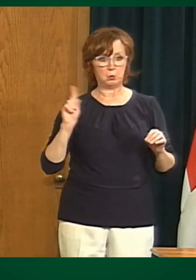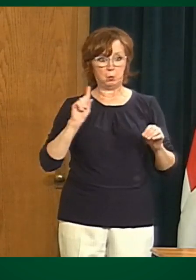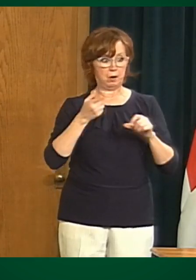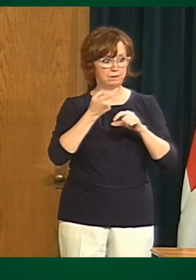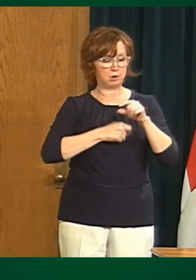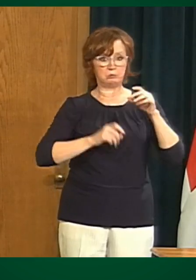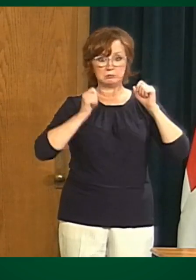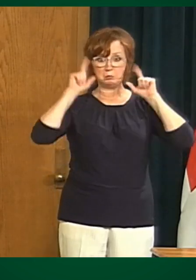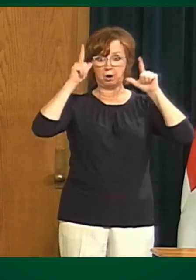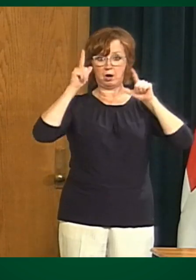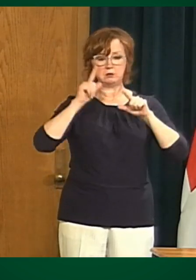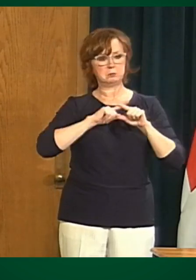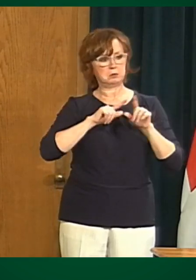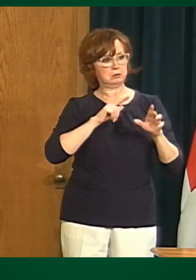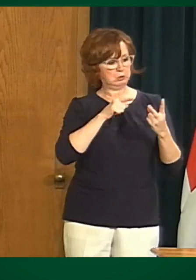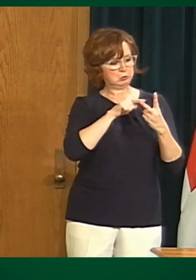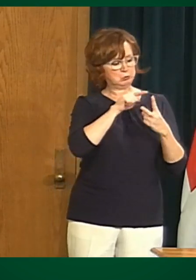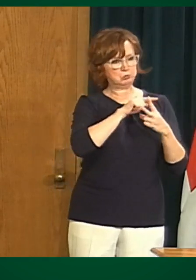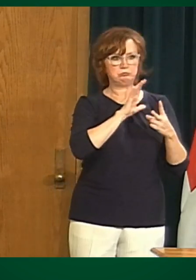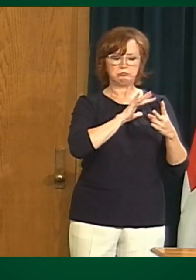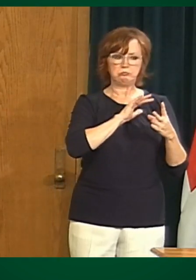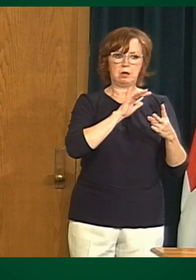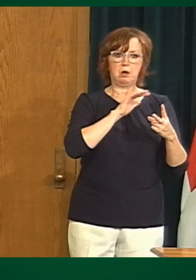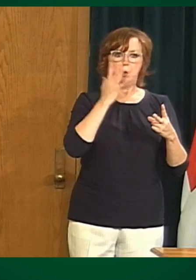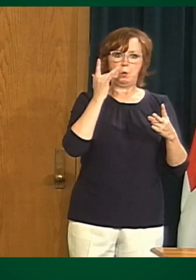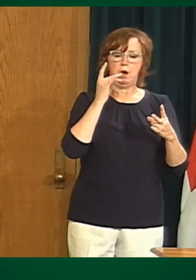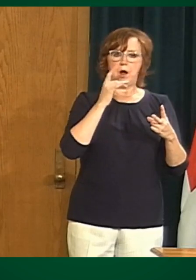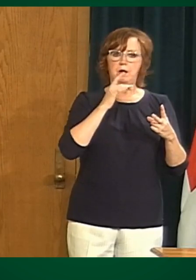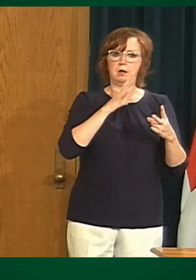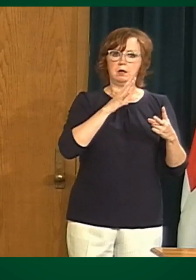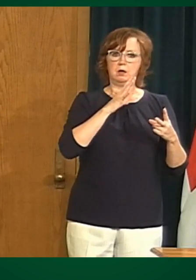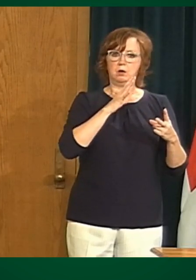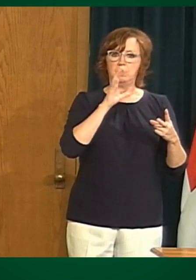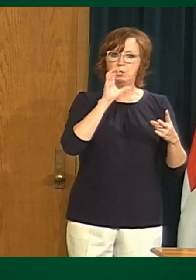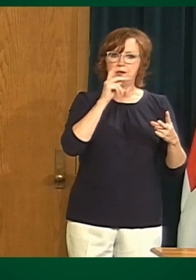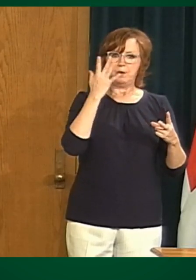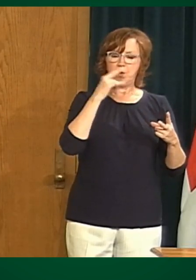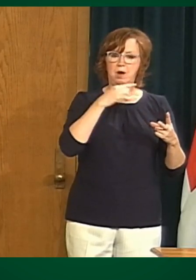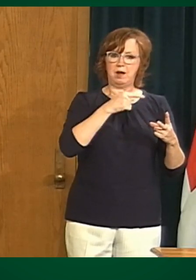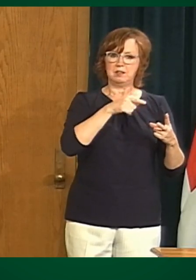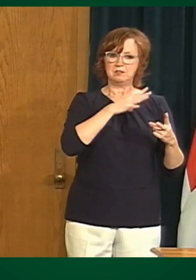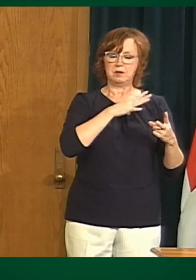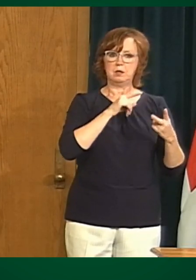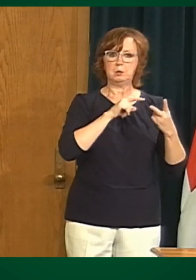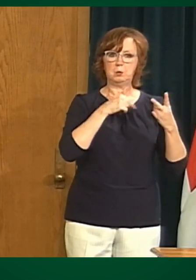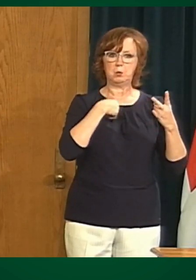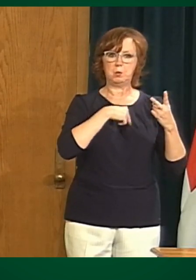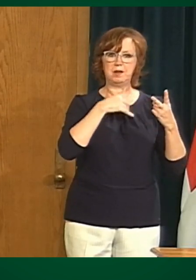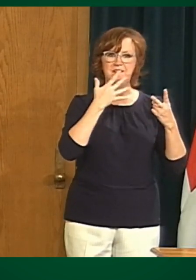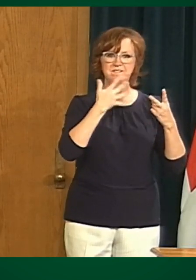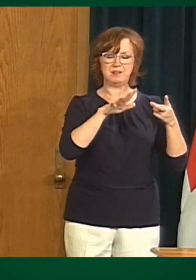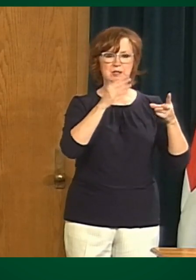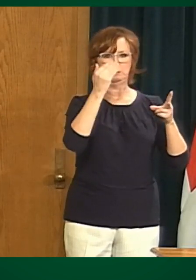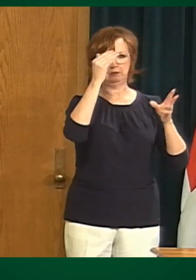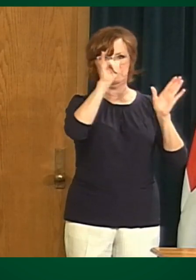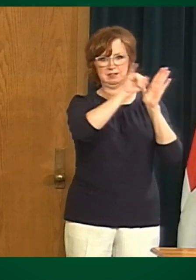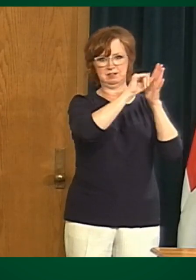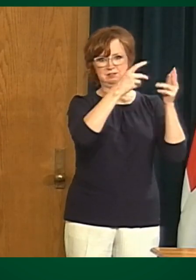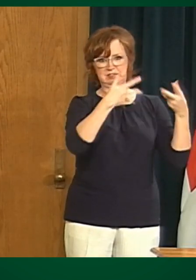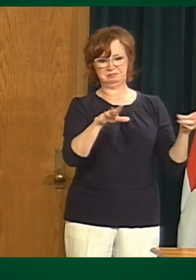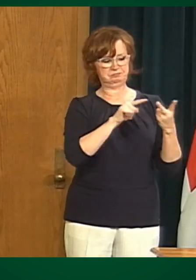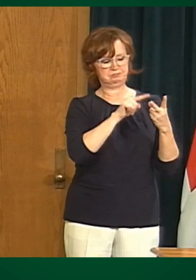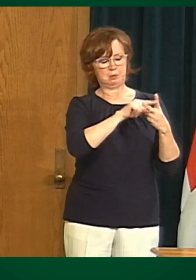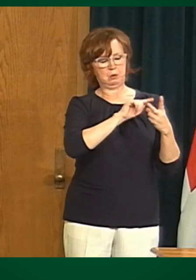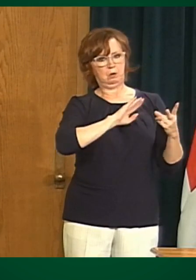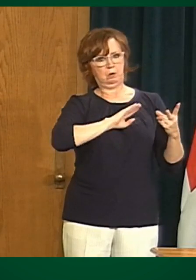communities involved. Dr. Shahab, anything to add on that? Yeah, and I'll just add that, we look at the numbers of cases, we look at where they